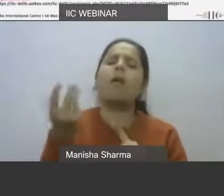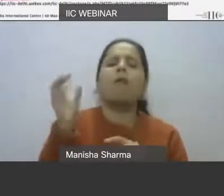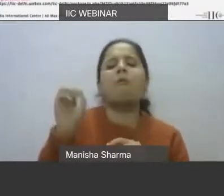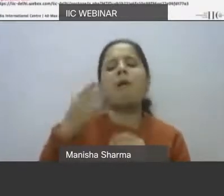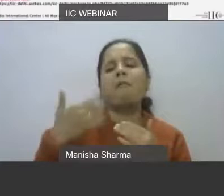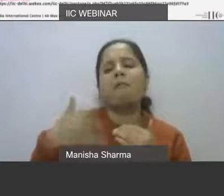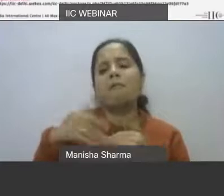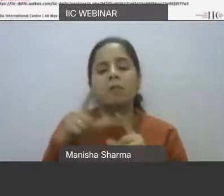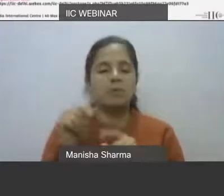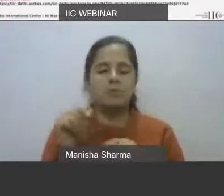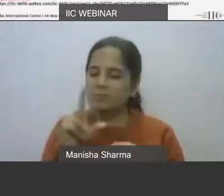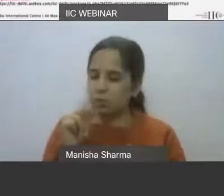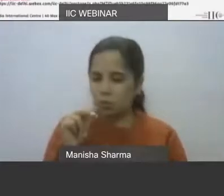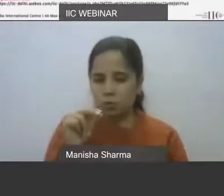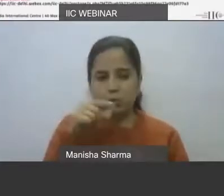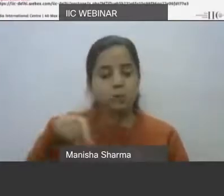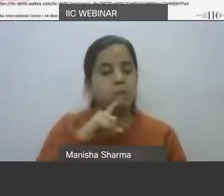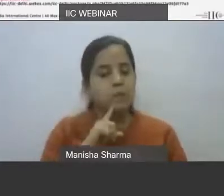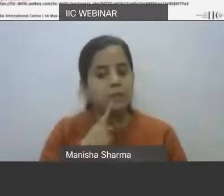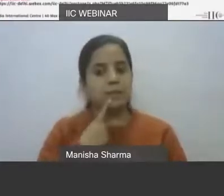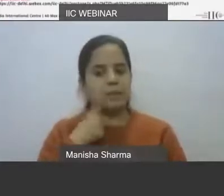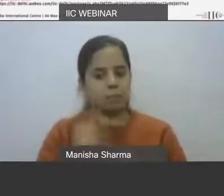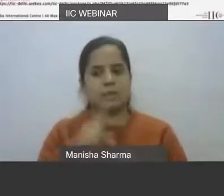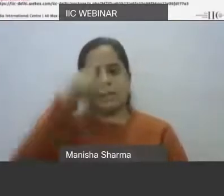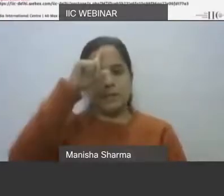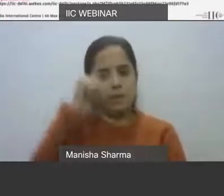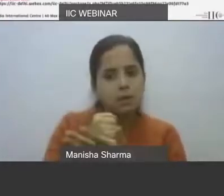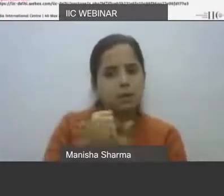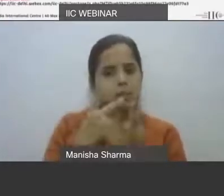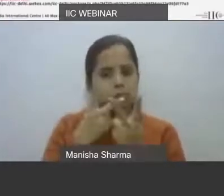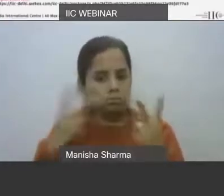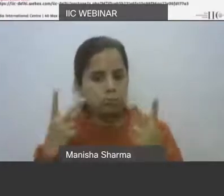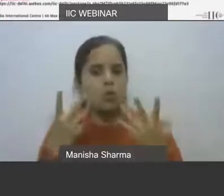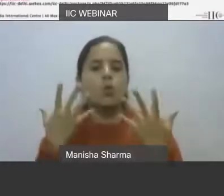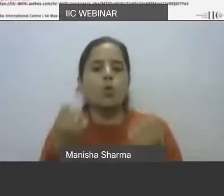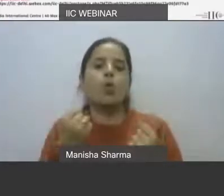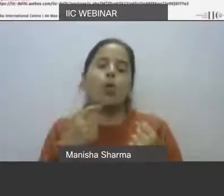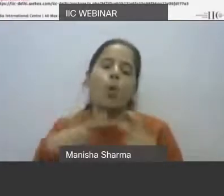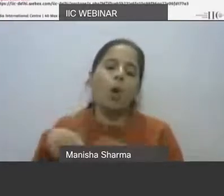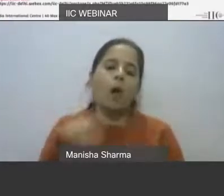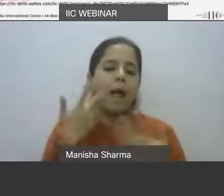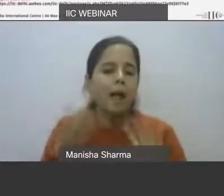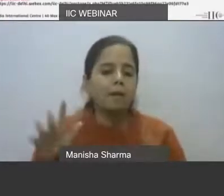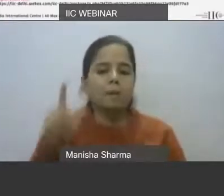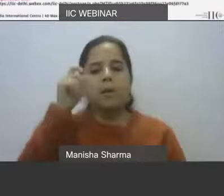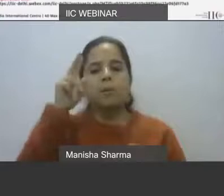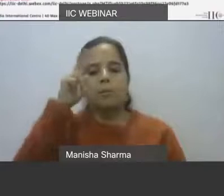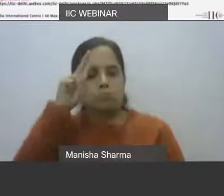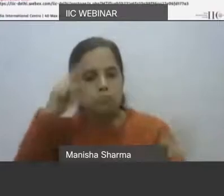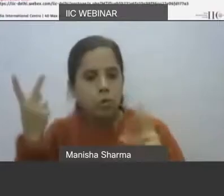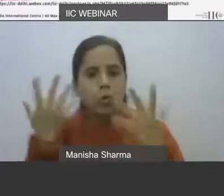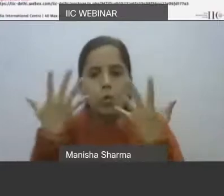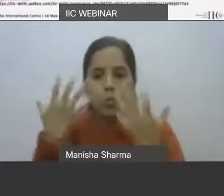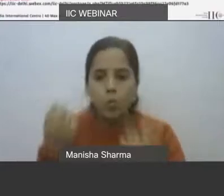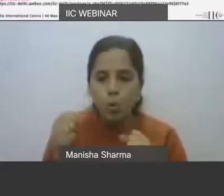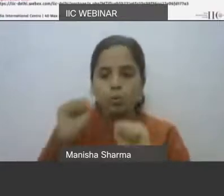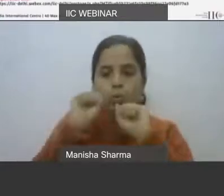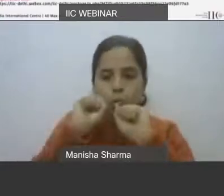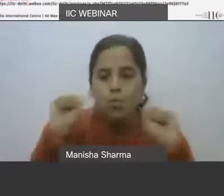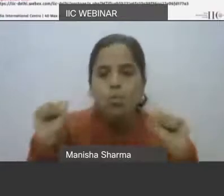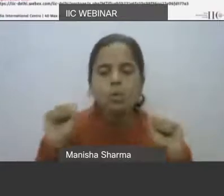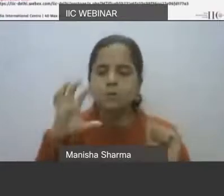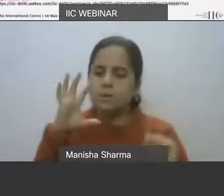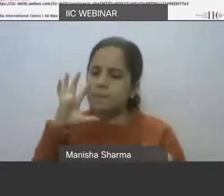by the Apex Court in a series of decisions, including Navdeep Singh Johar.